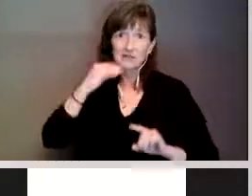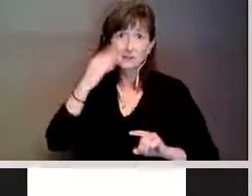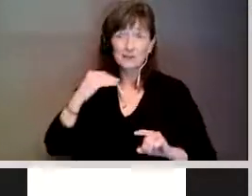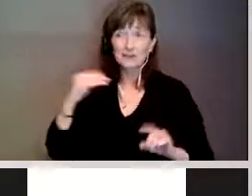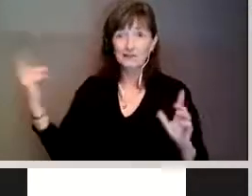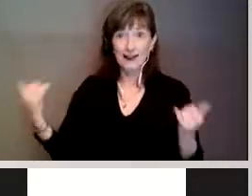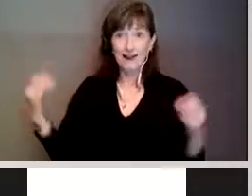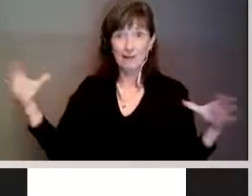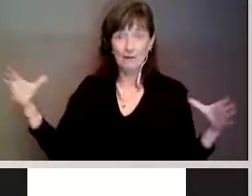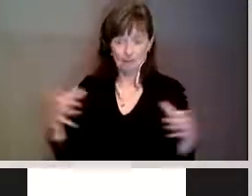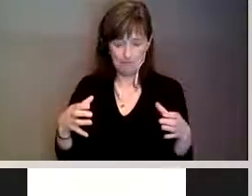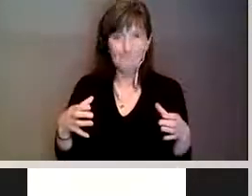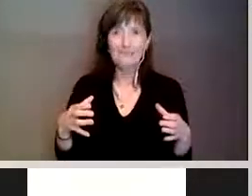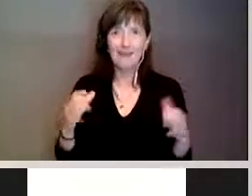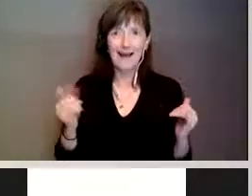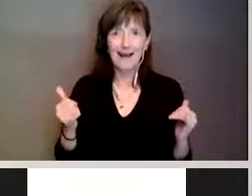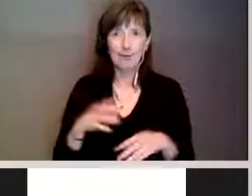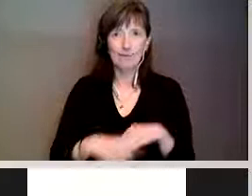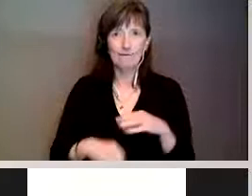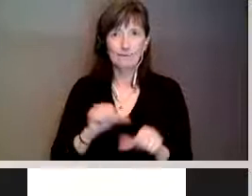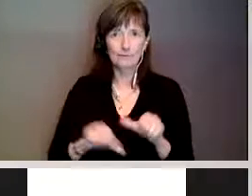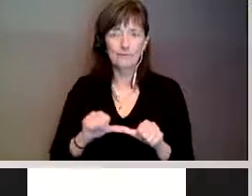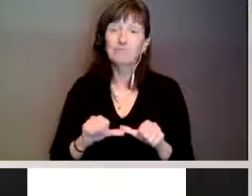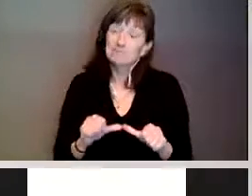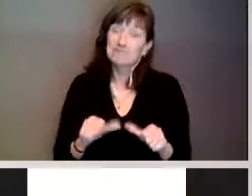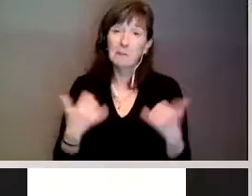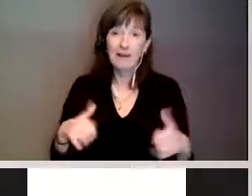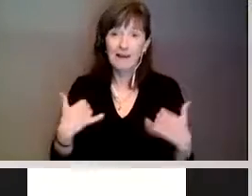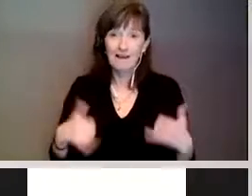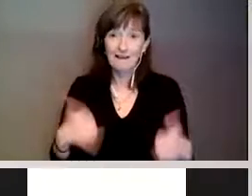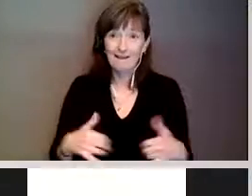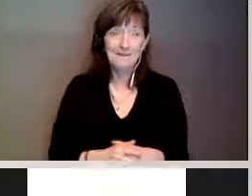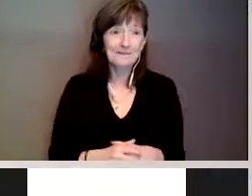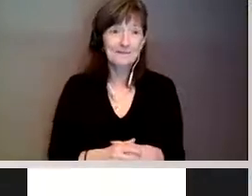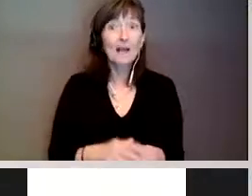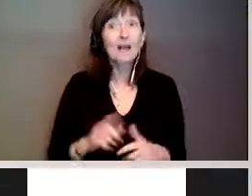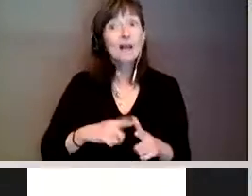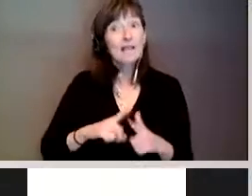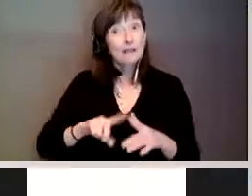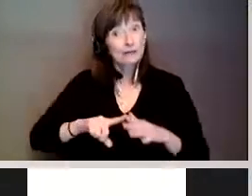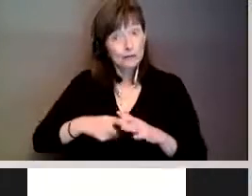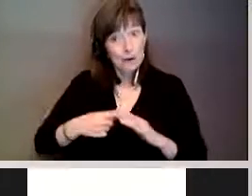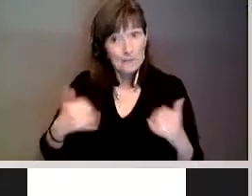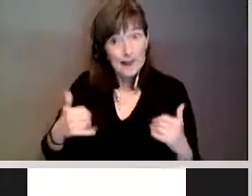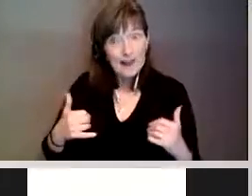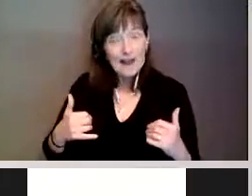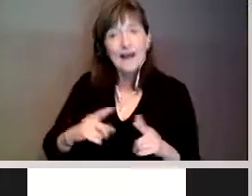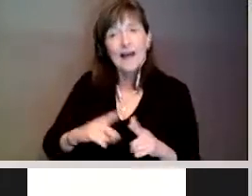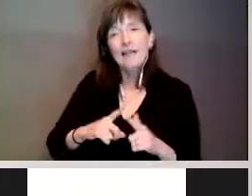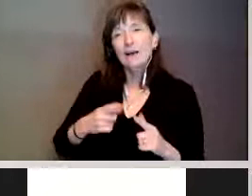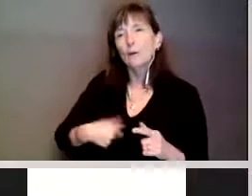By playing together, often some themes start to be introduced into the games,